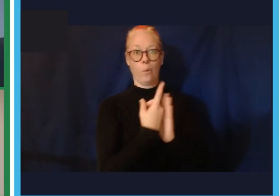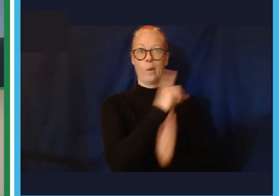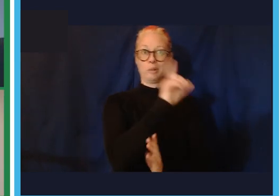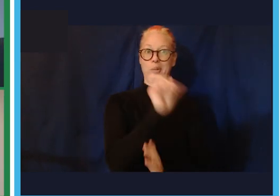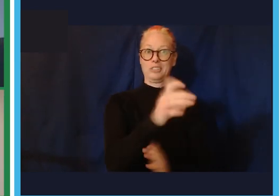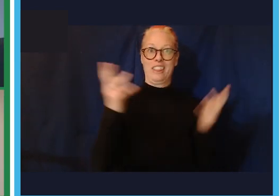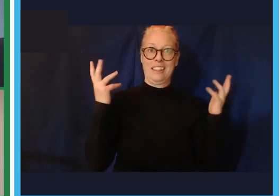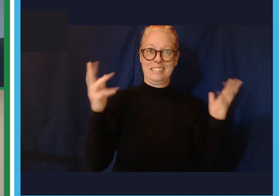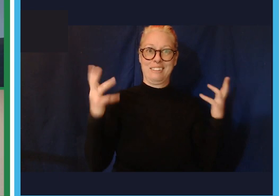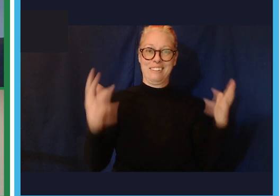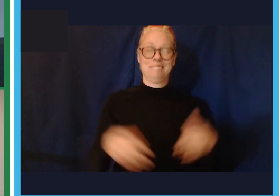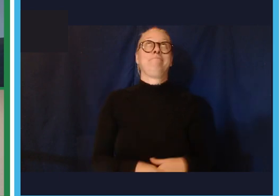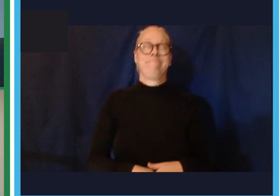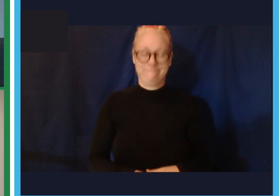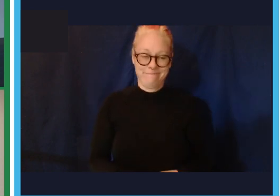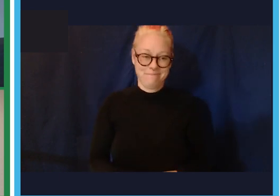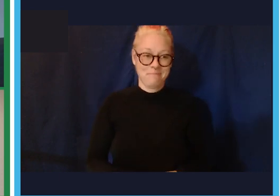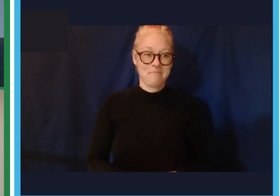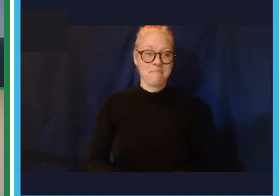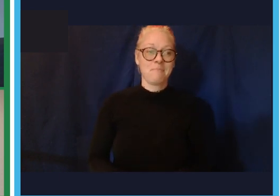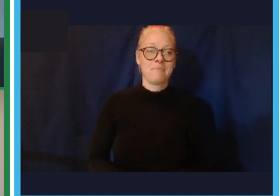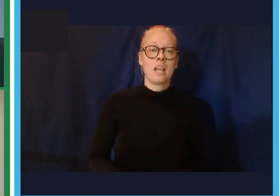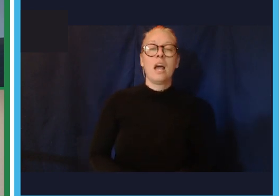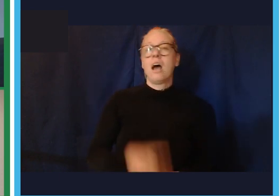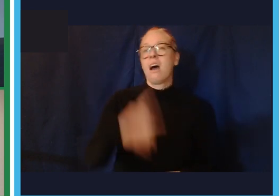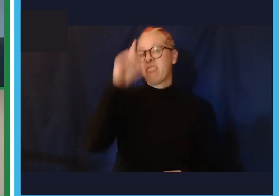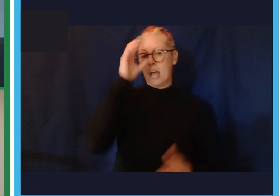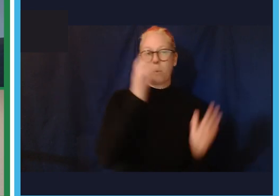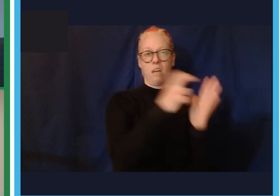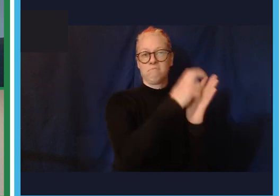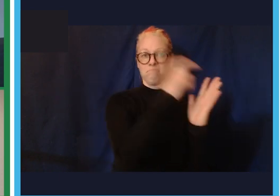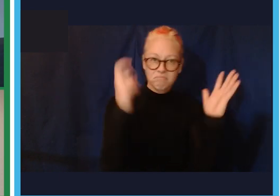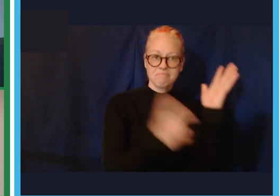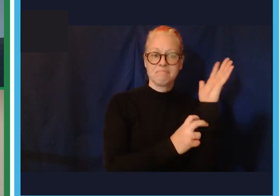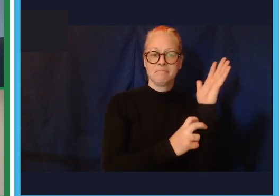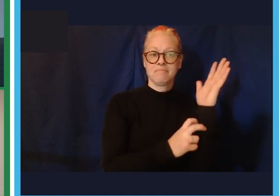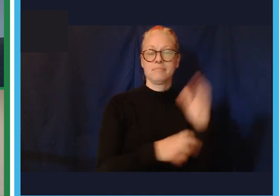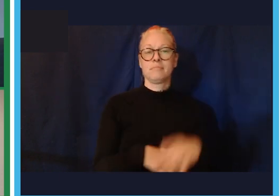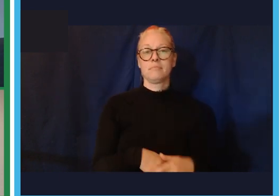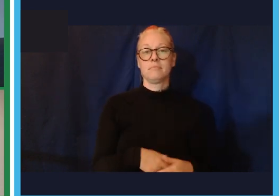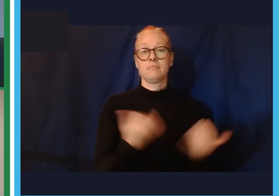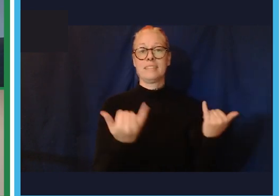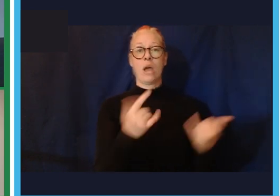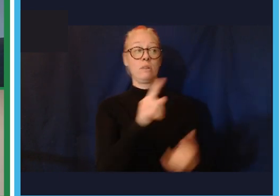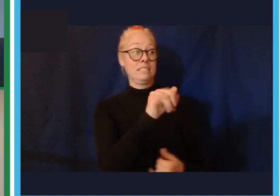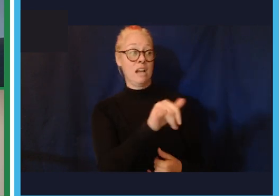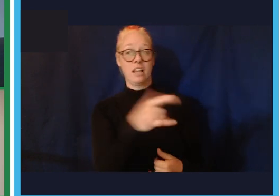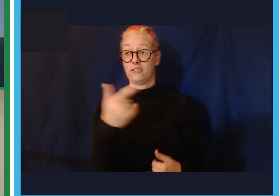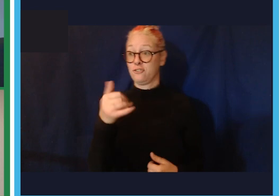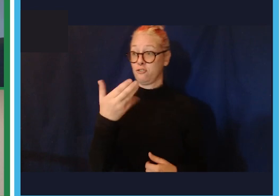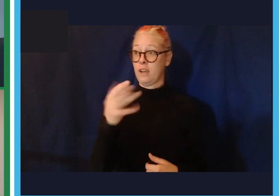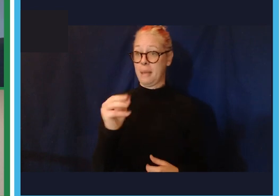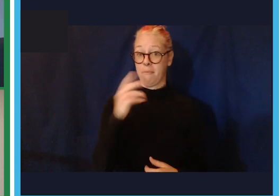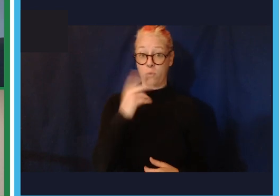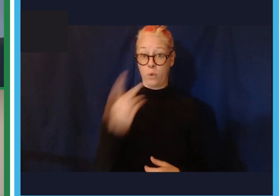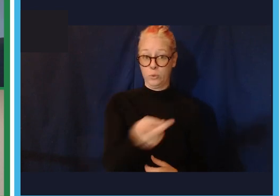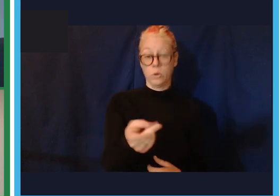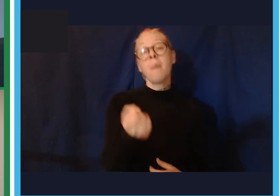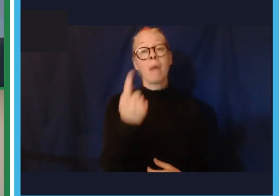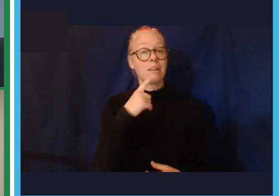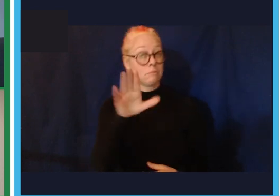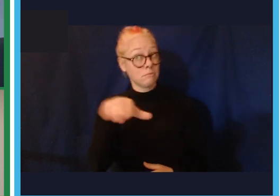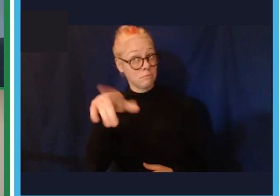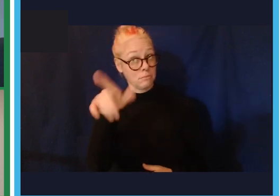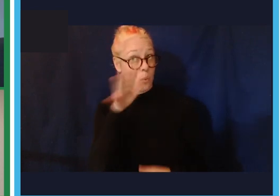but you guys write for a range of genres, including drama and comedy, children and young adults. What's